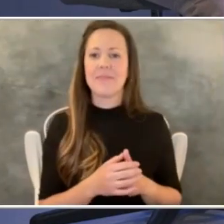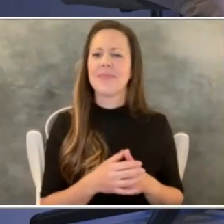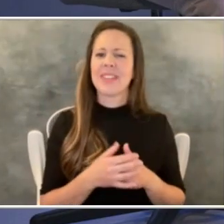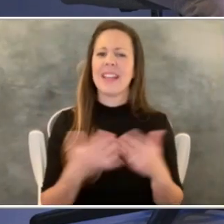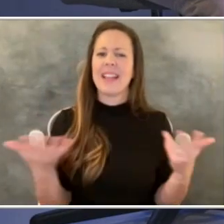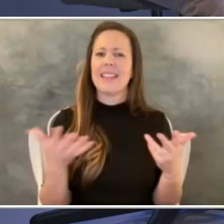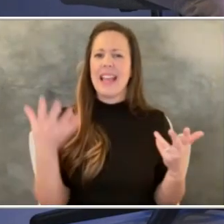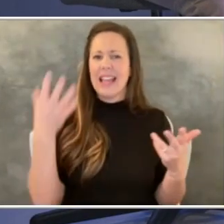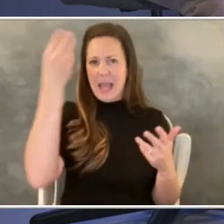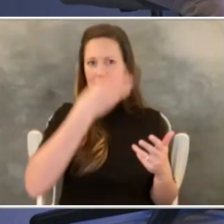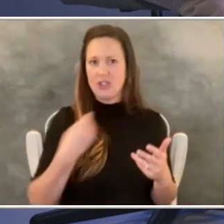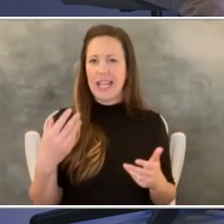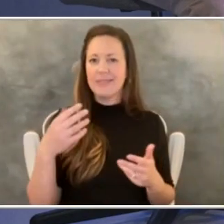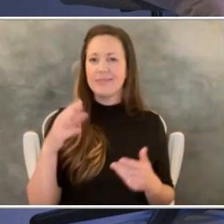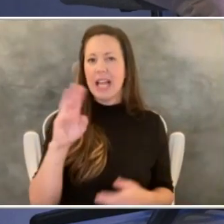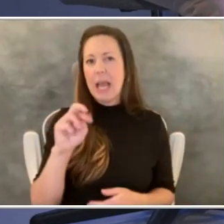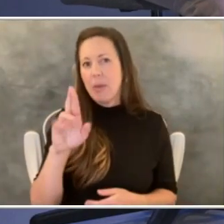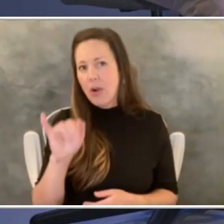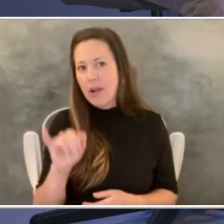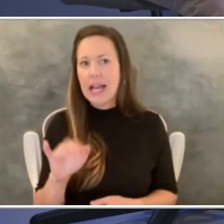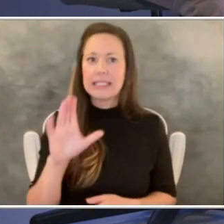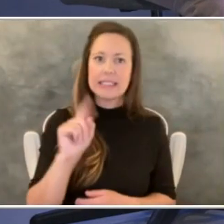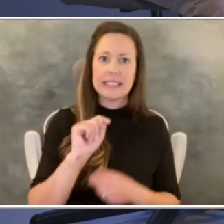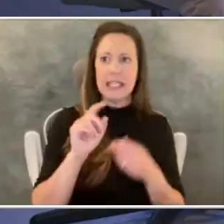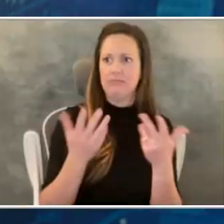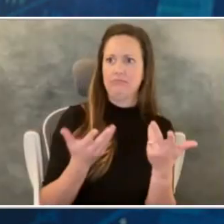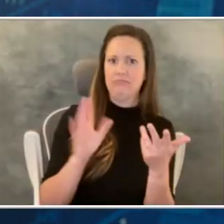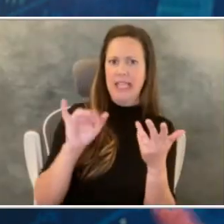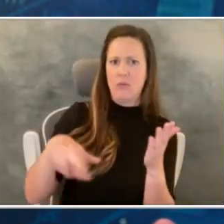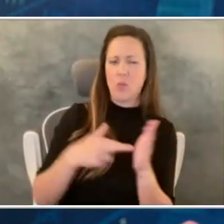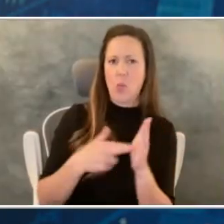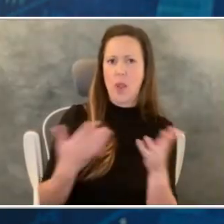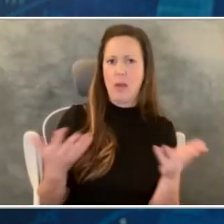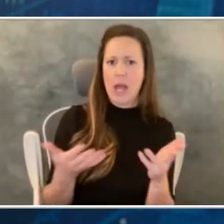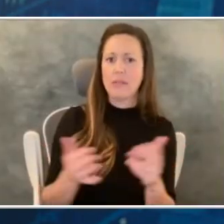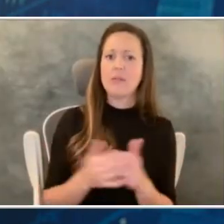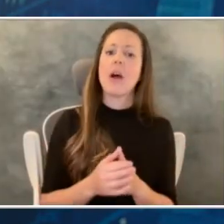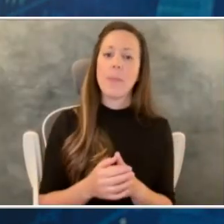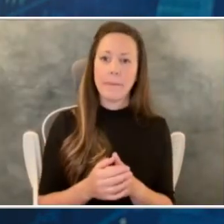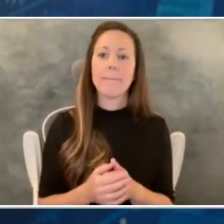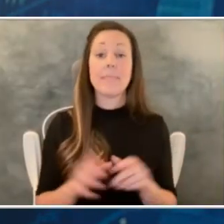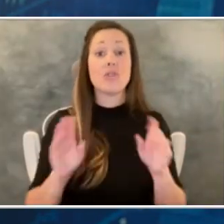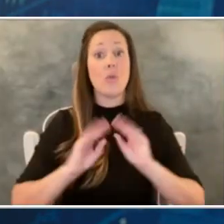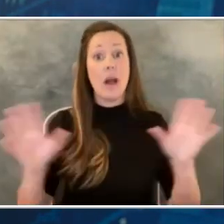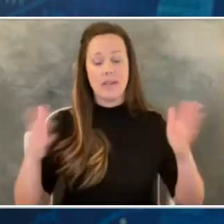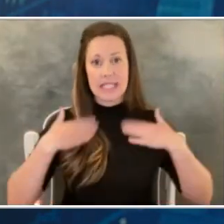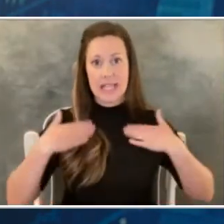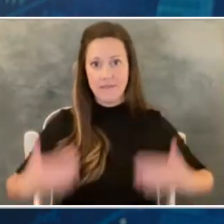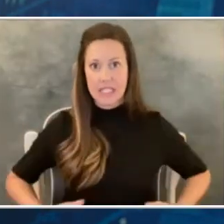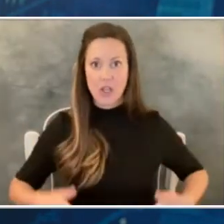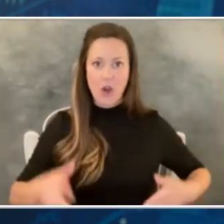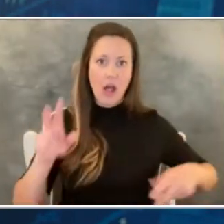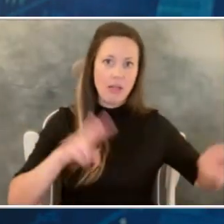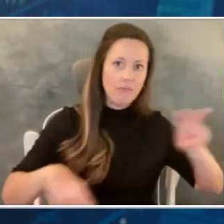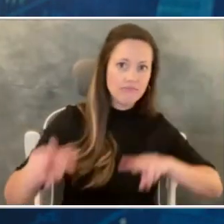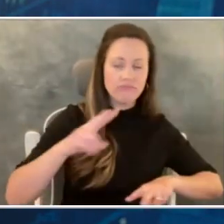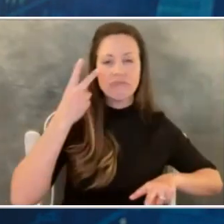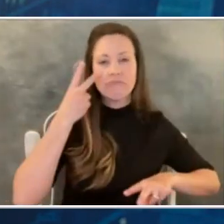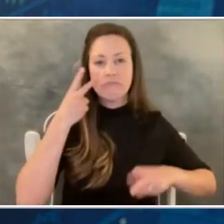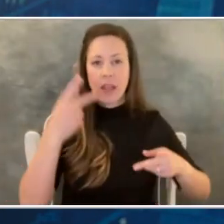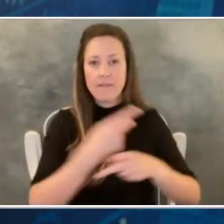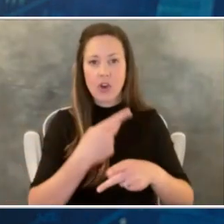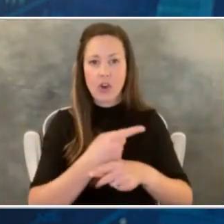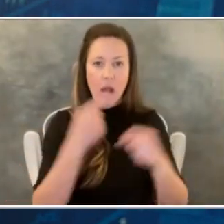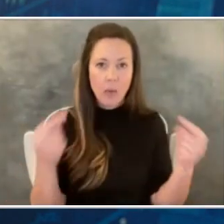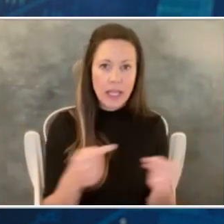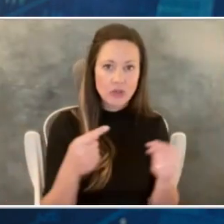play, like when you're guiding the surgical plan? Yeah, MRI is, obviously the physical exam is the first thing that kind of cues us to what the injury may be. We can